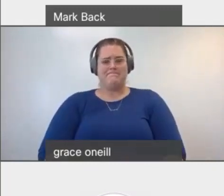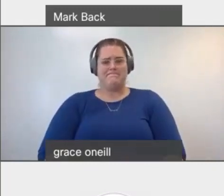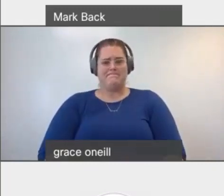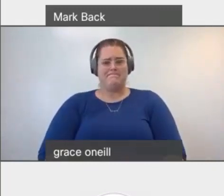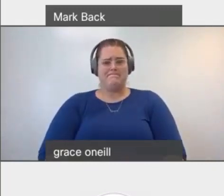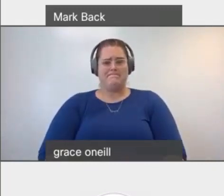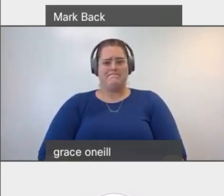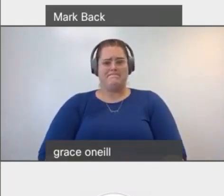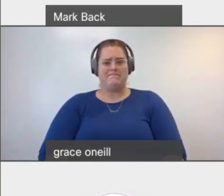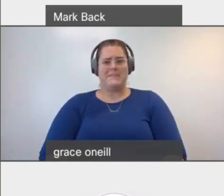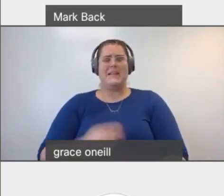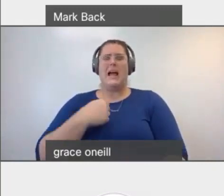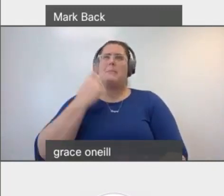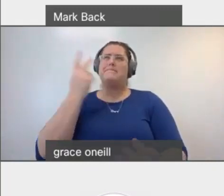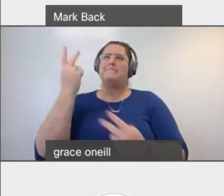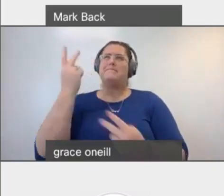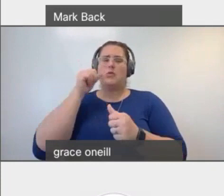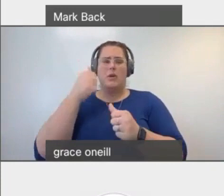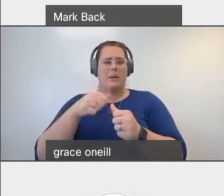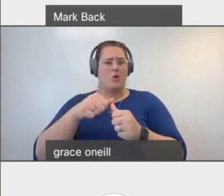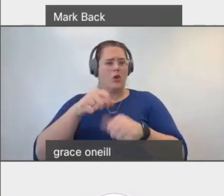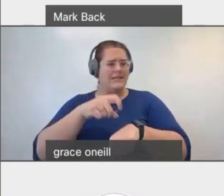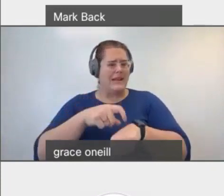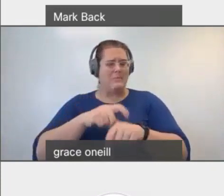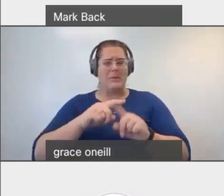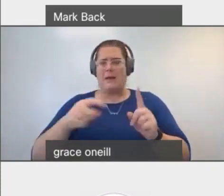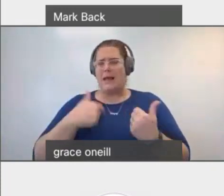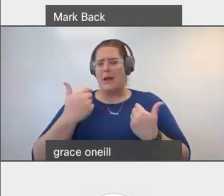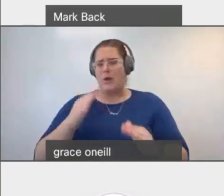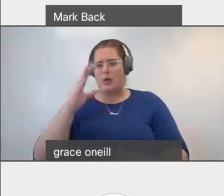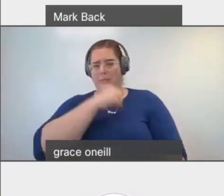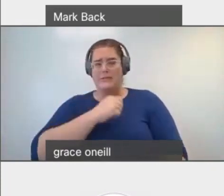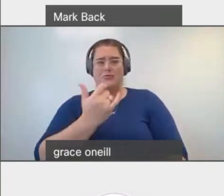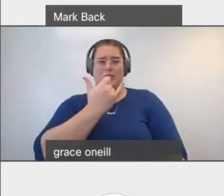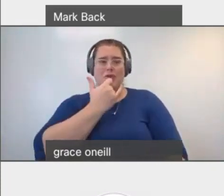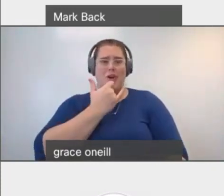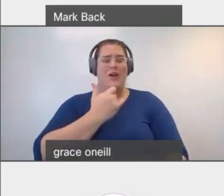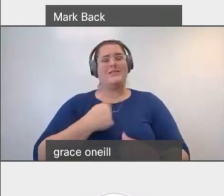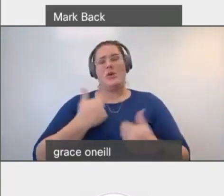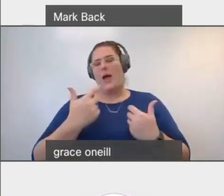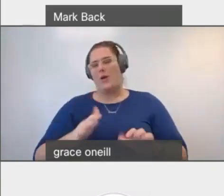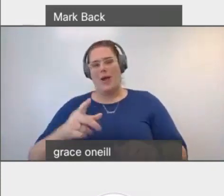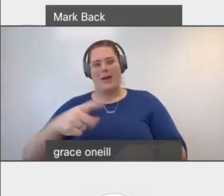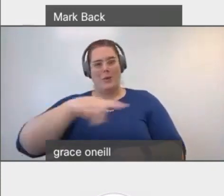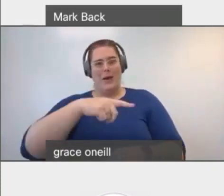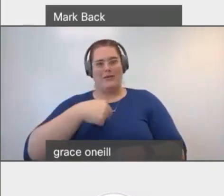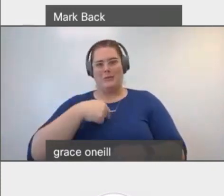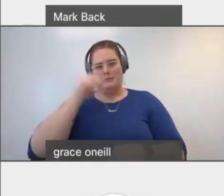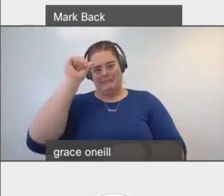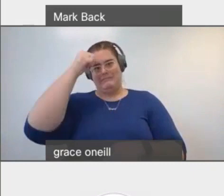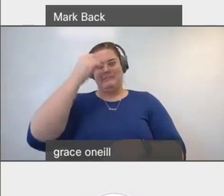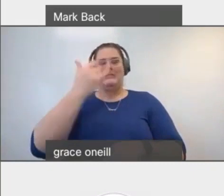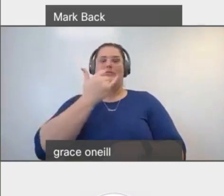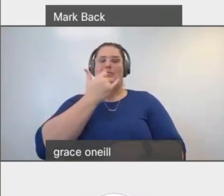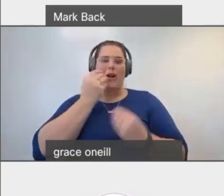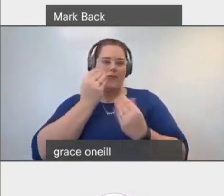I'm remembering a time frame, but I'm reluctant to say it in case I'm wrong. It'll get quoted back to me. But I know that she responded to it.